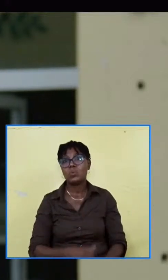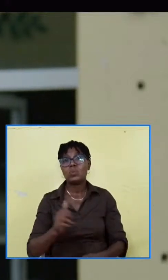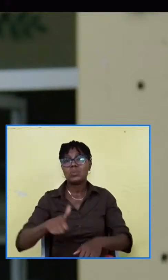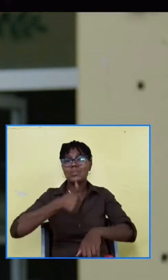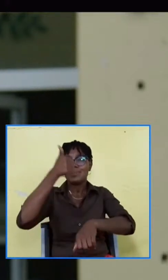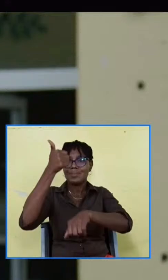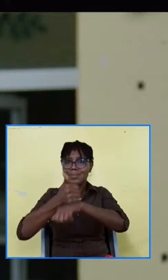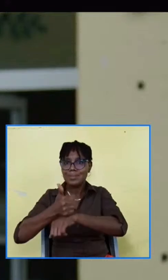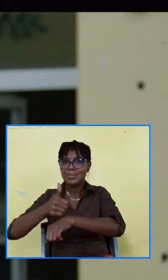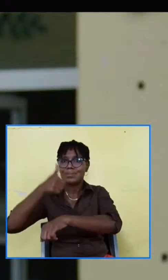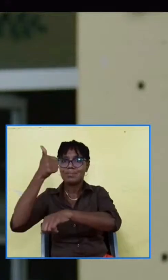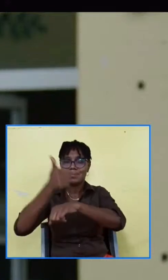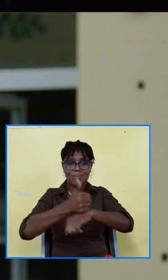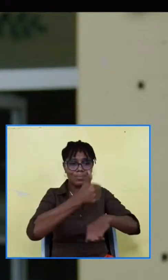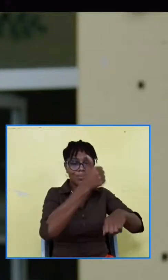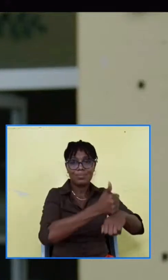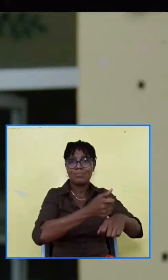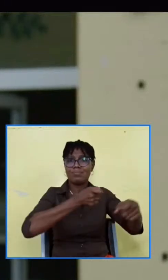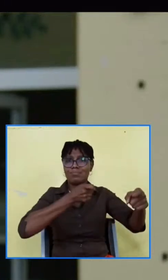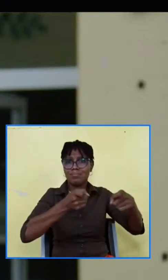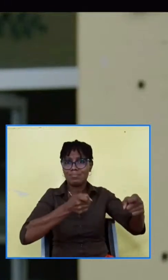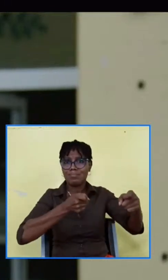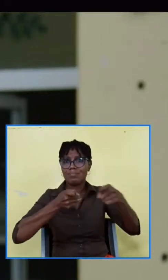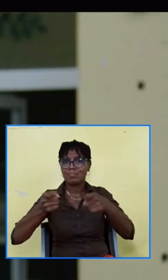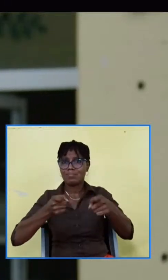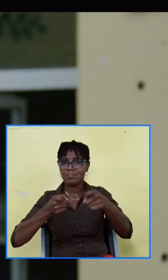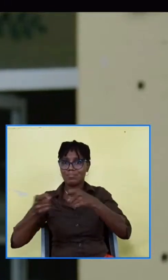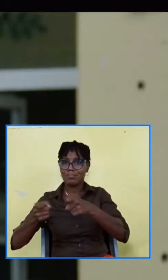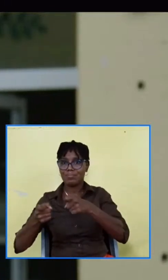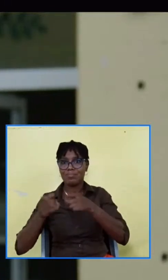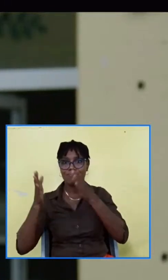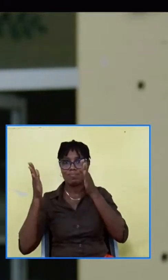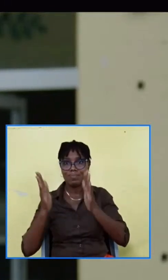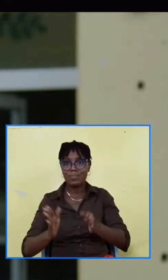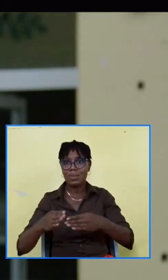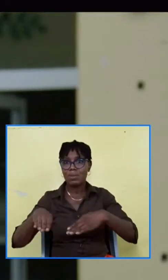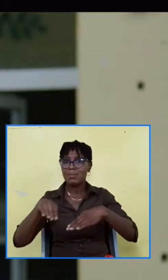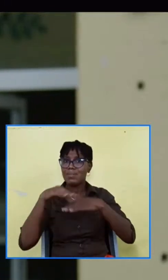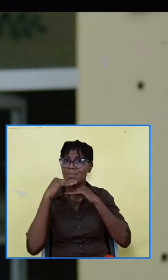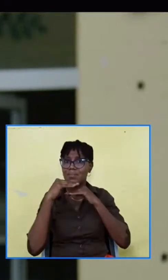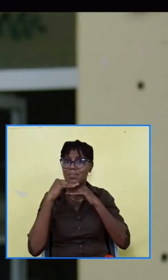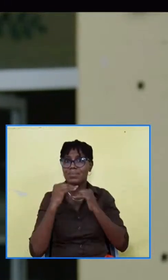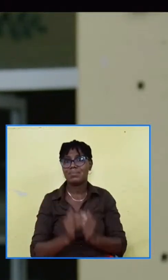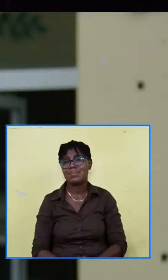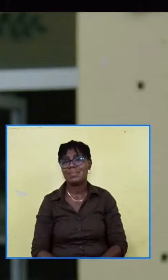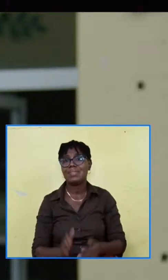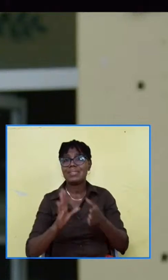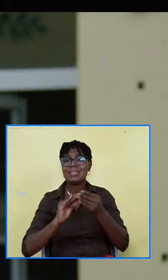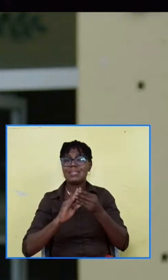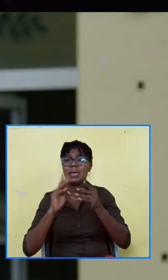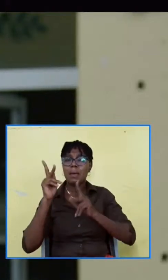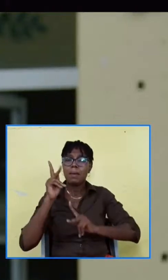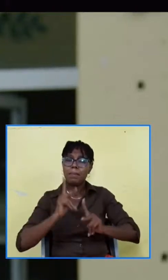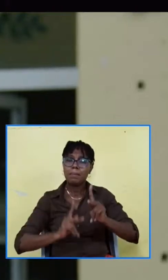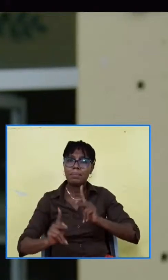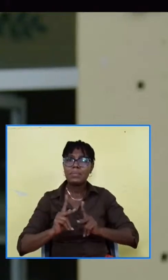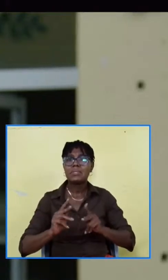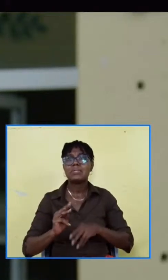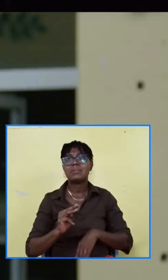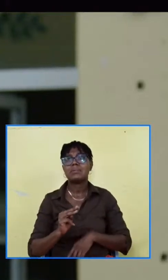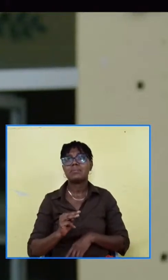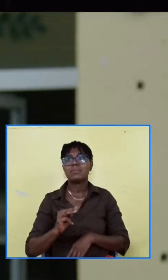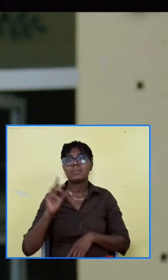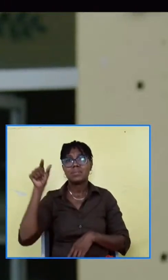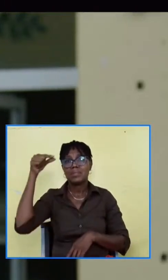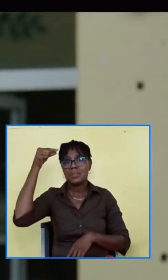need to be put in place for a fund like this, that a politician cannot just wake up one morning and decide,